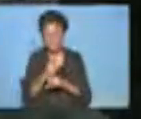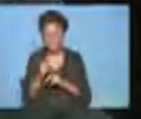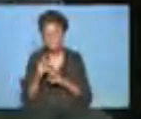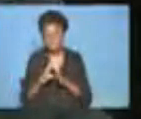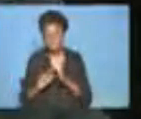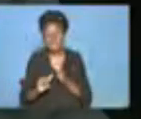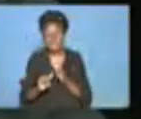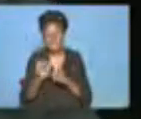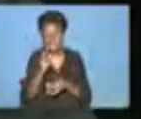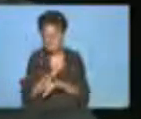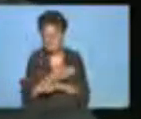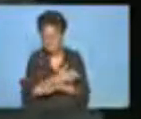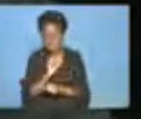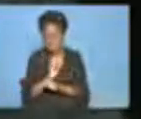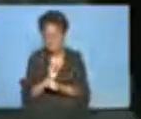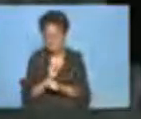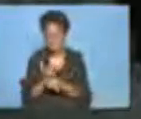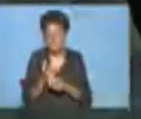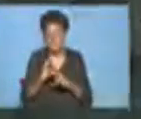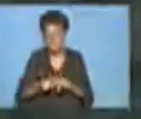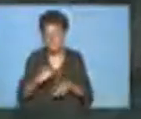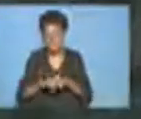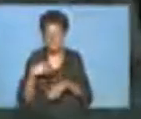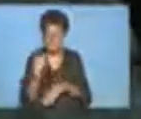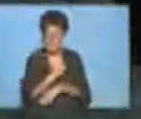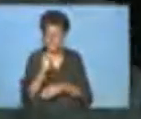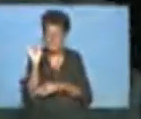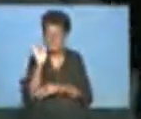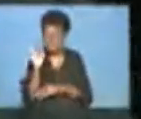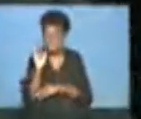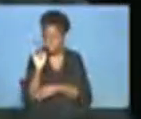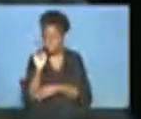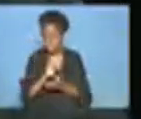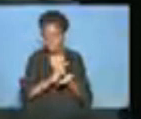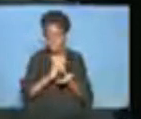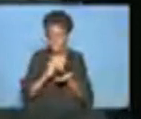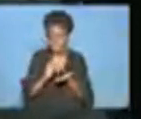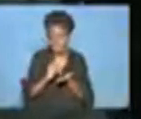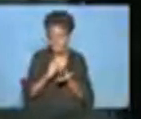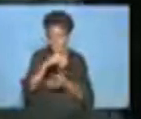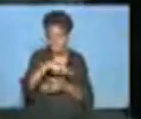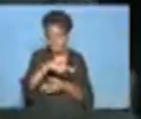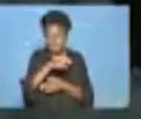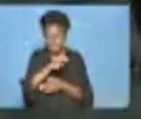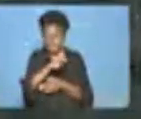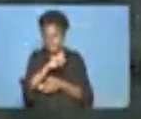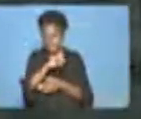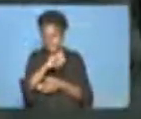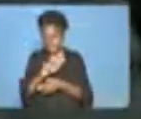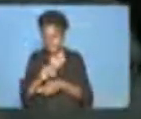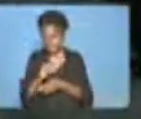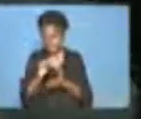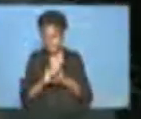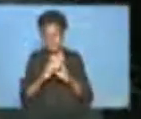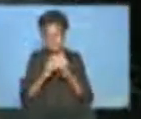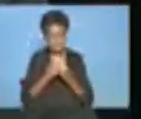was that based on our insurance premium that the corporation would pay for our employees, new employees coming in as